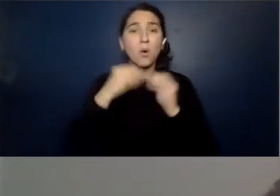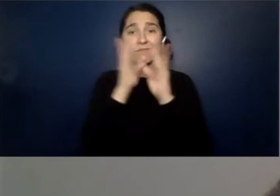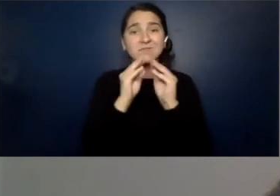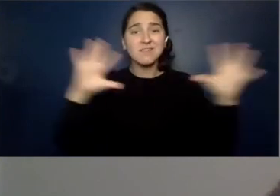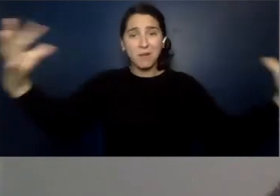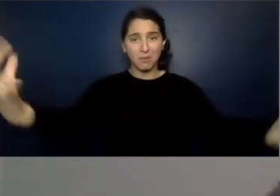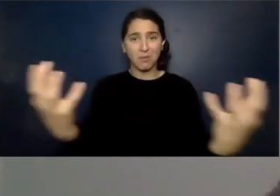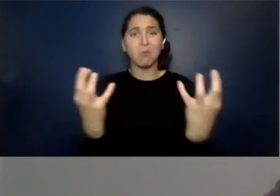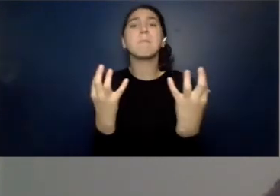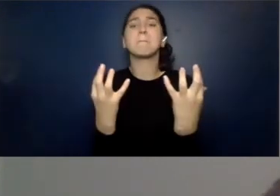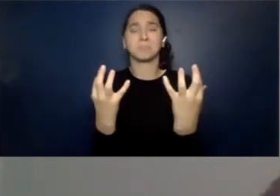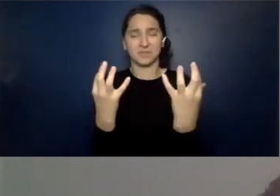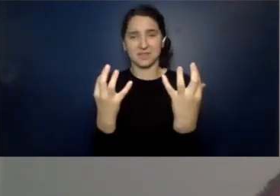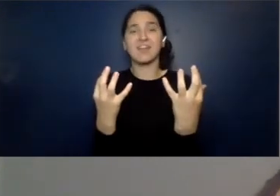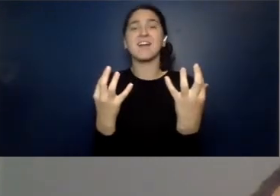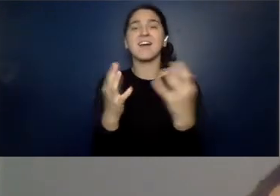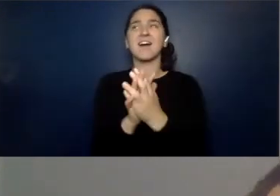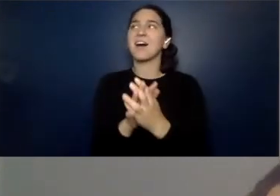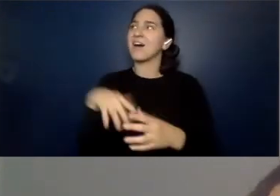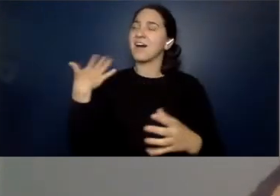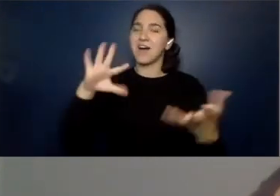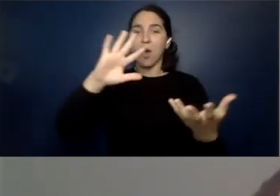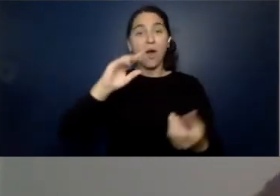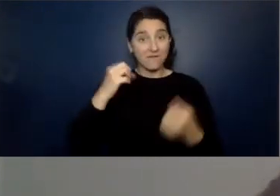our Baptist movement together.